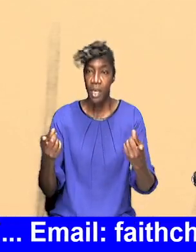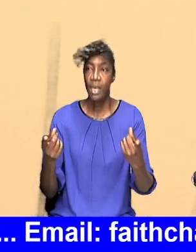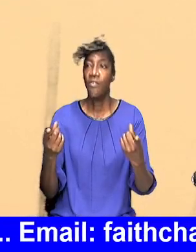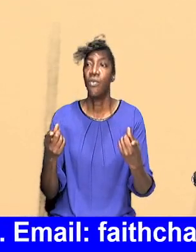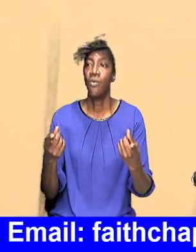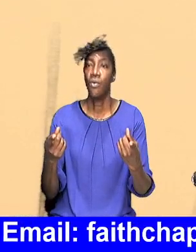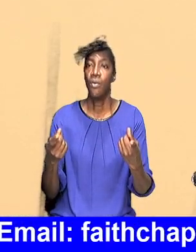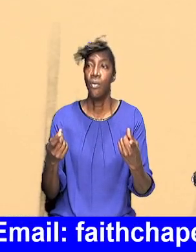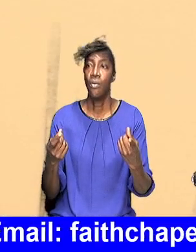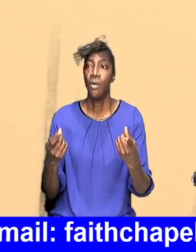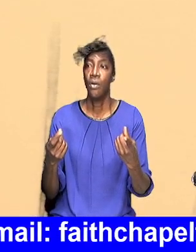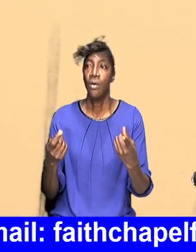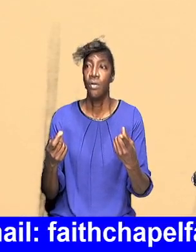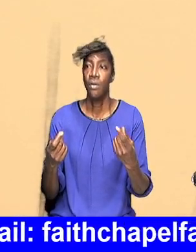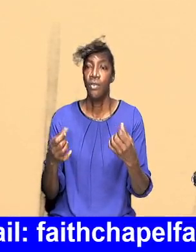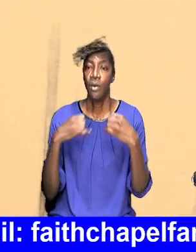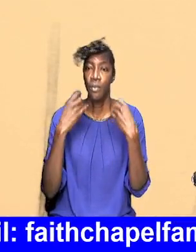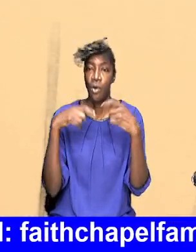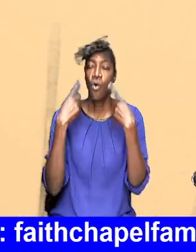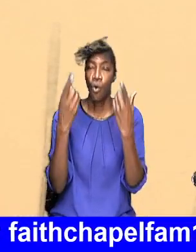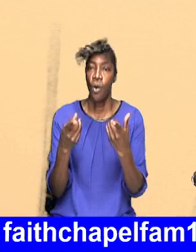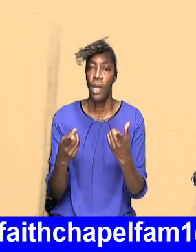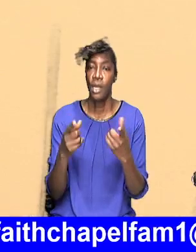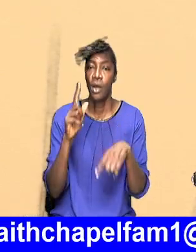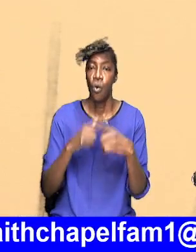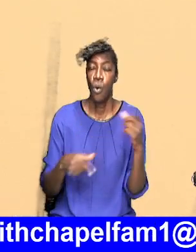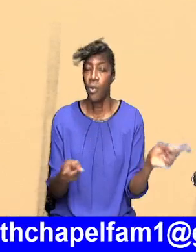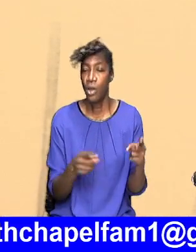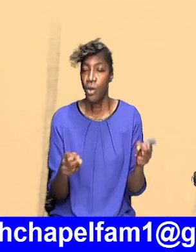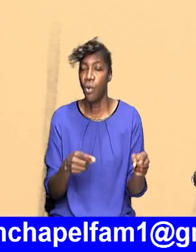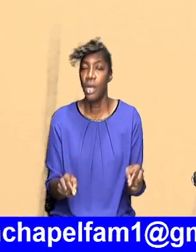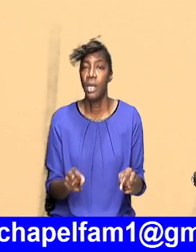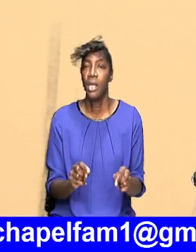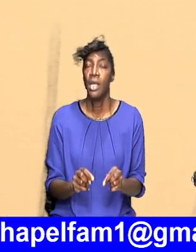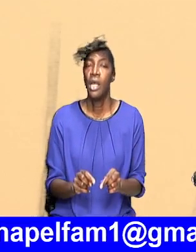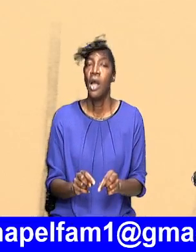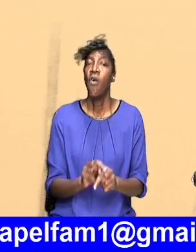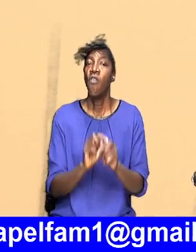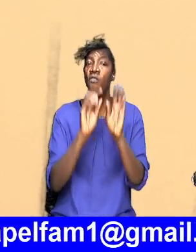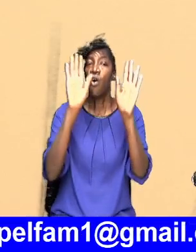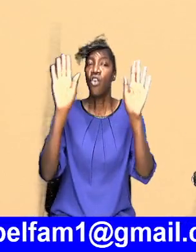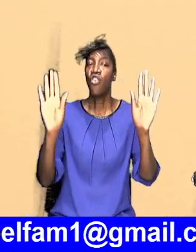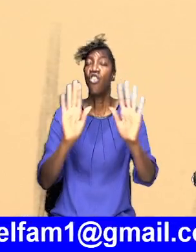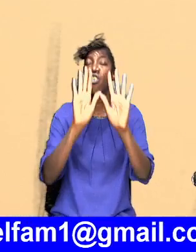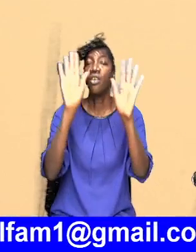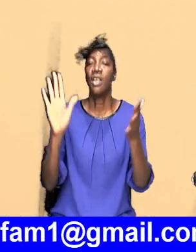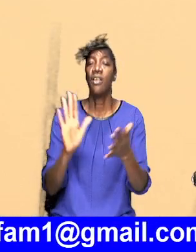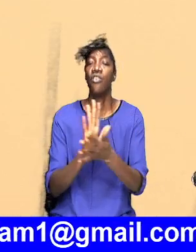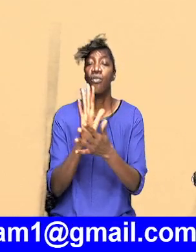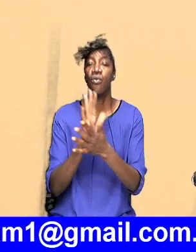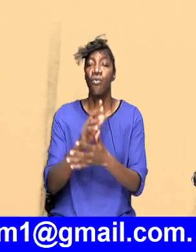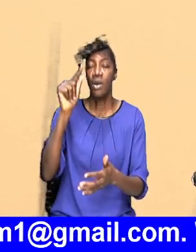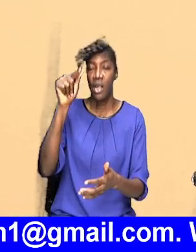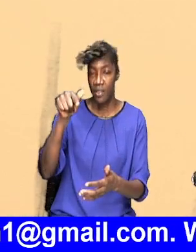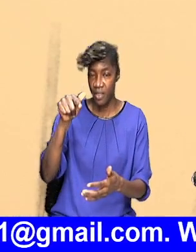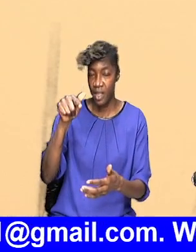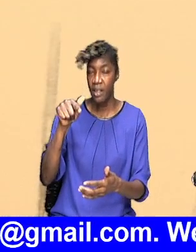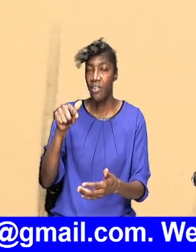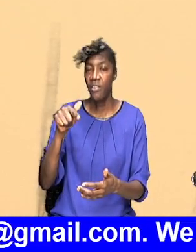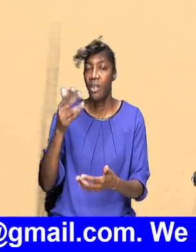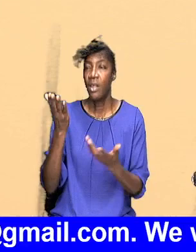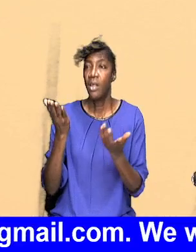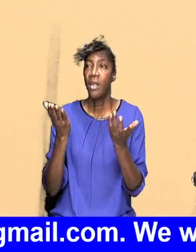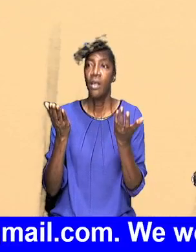forward from that time, what we'll be doing for Sunday school, so on and so forth. But for this Sunday, it starts at 9